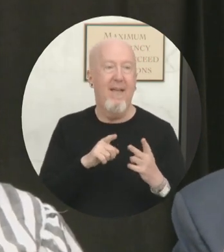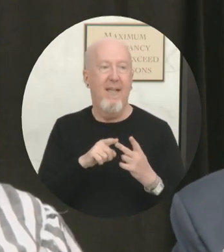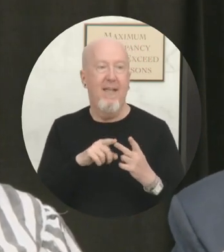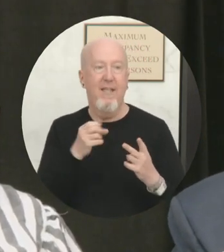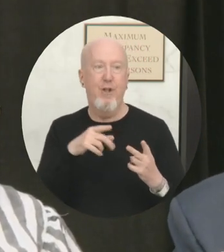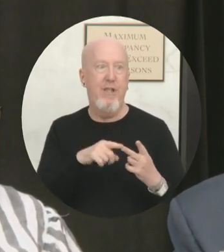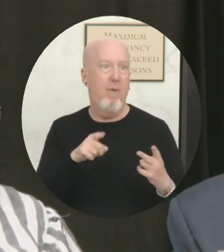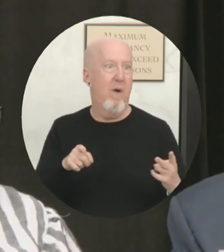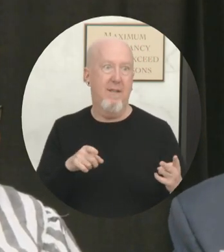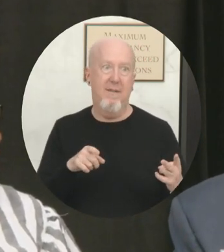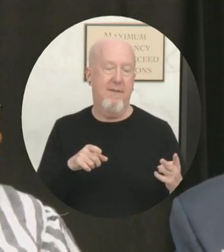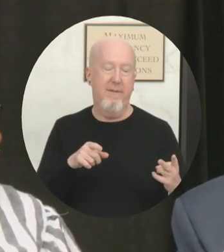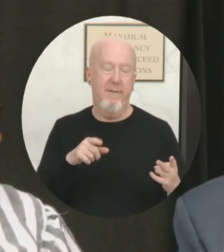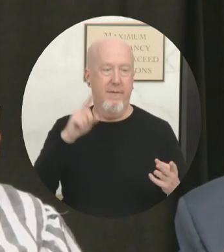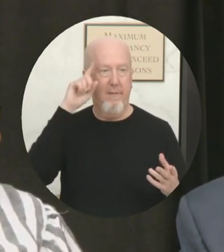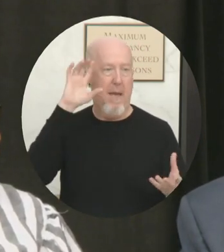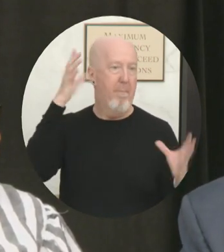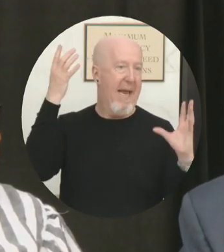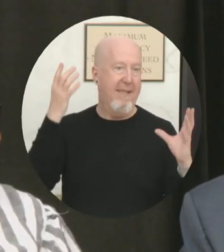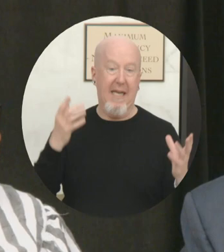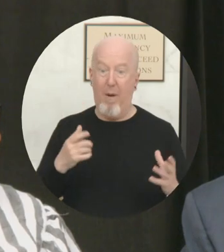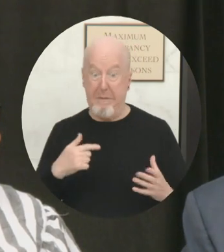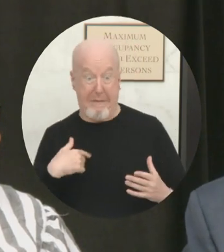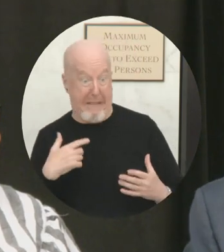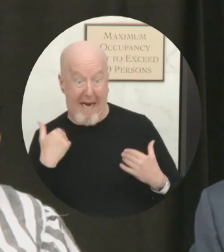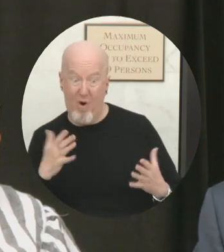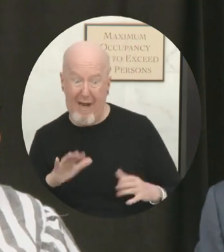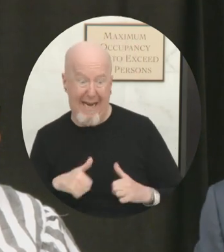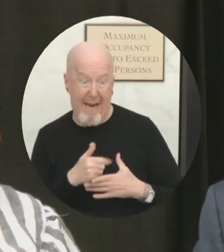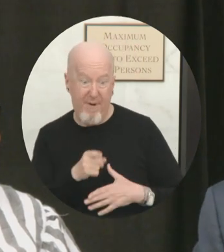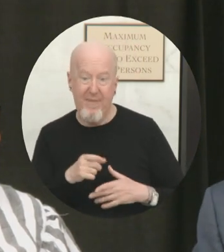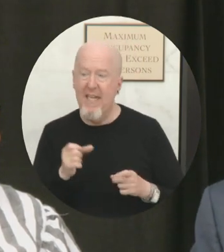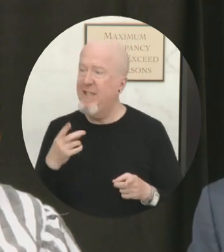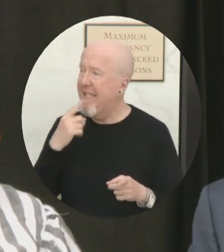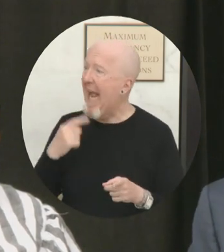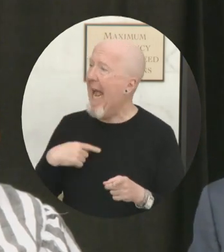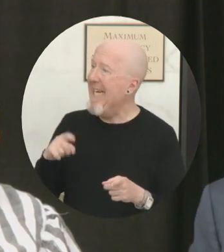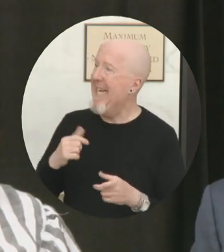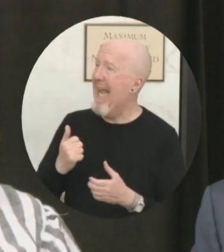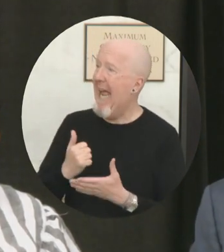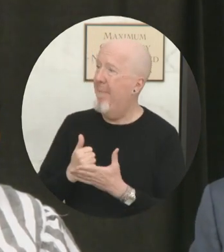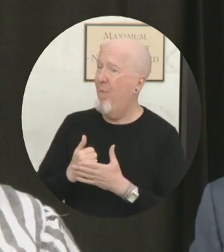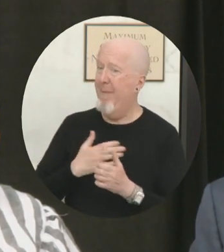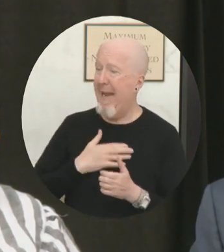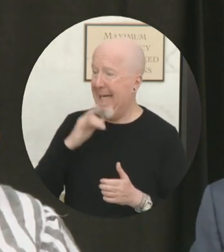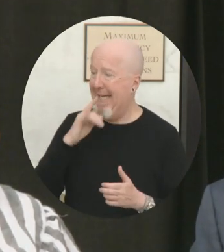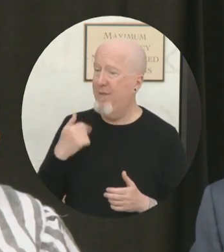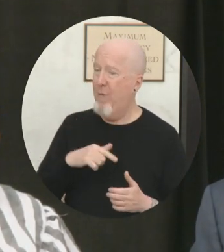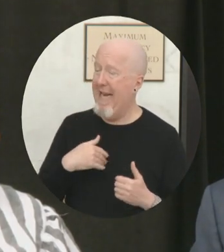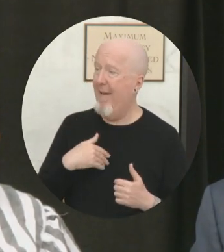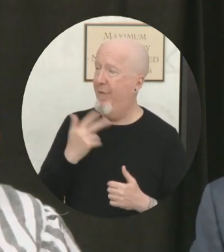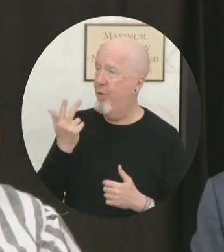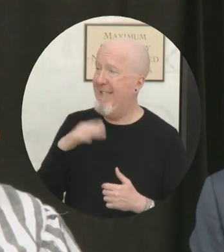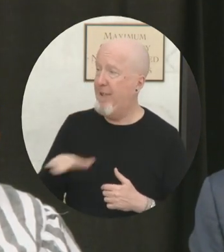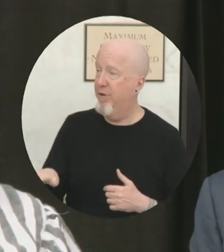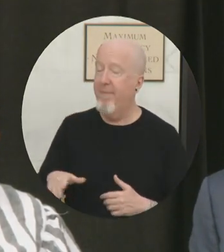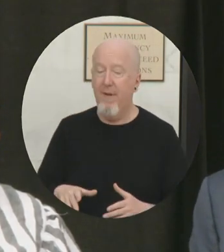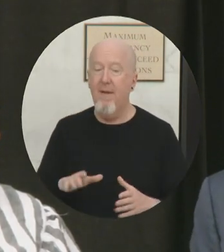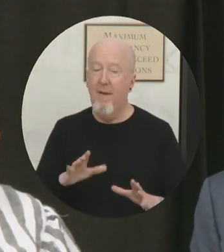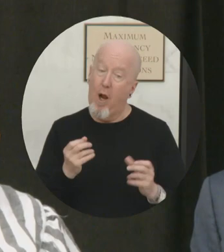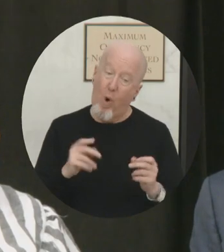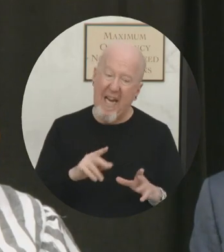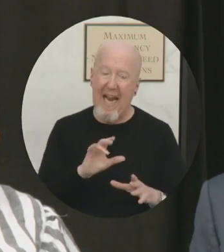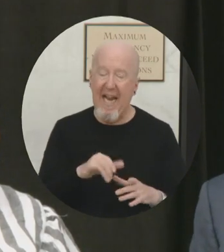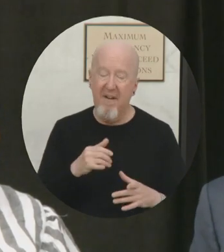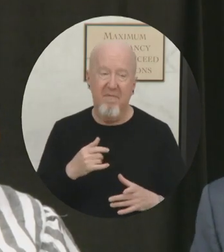how I can help you or what do you need, you know? And she's like, well, I need help with our kids. So they have 3 children. And I'm like, okay, well, that's kind of